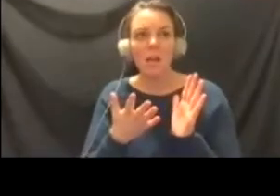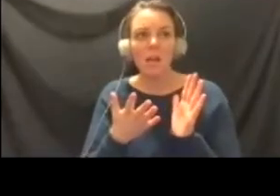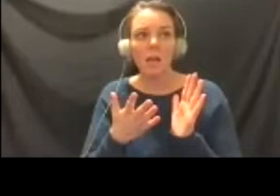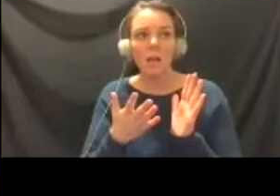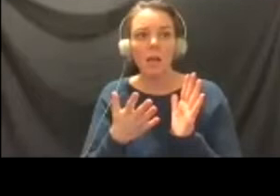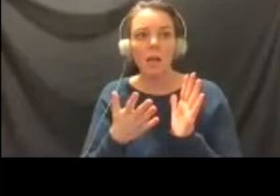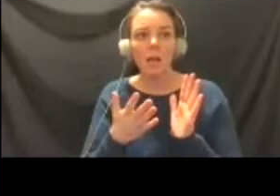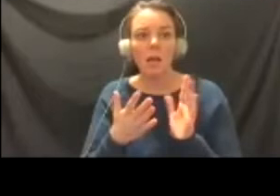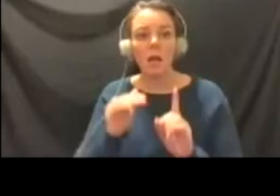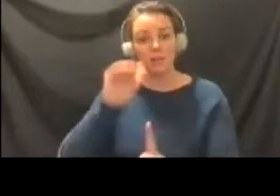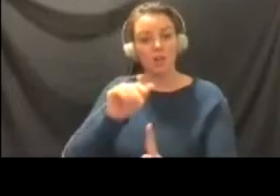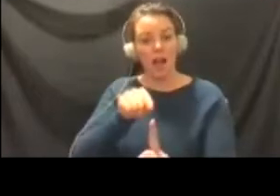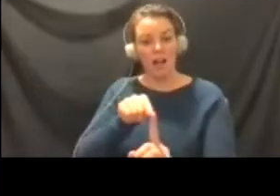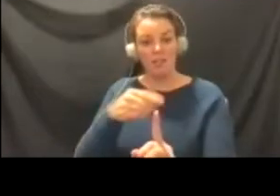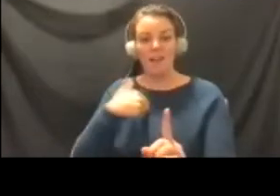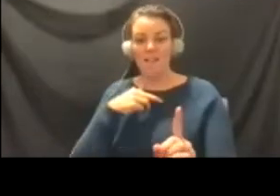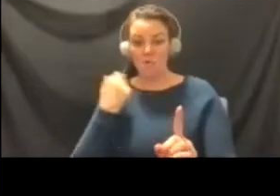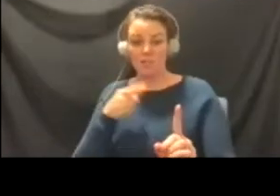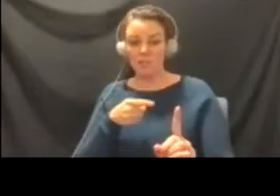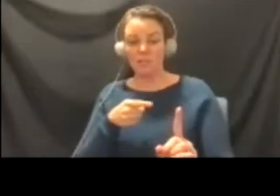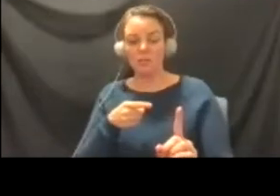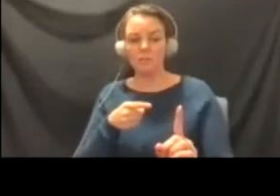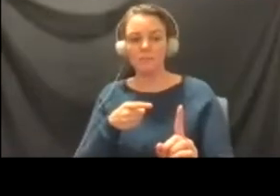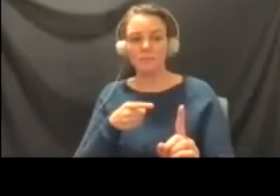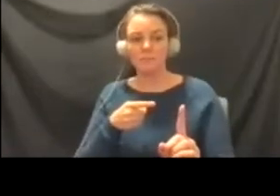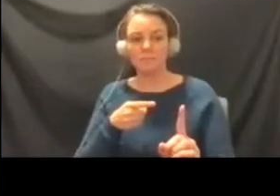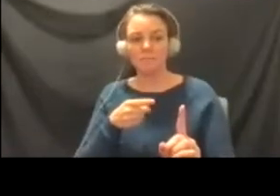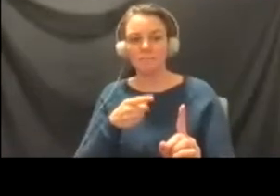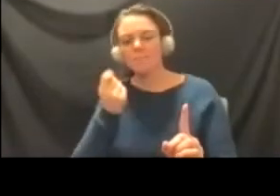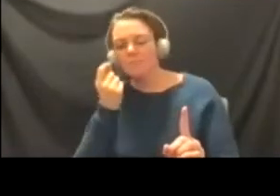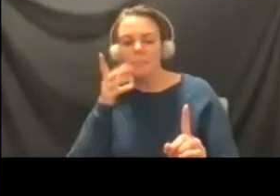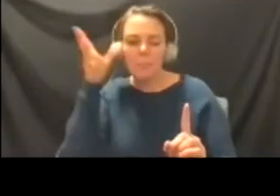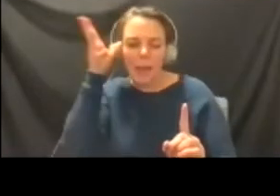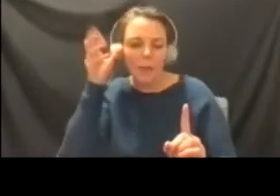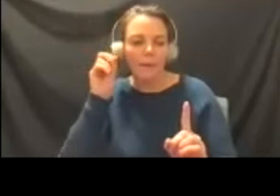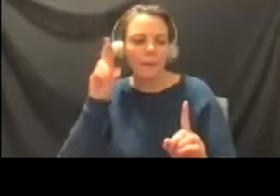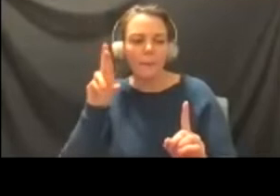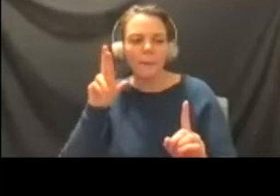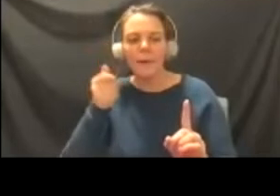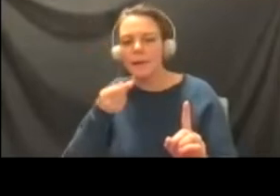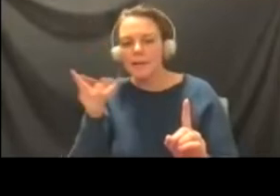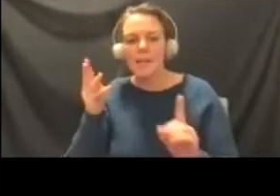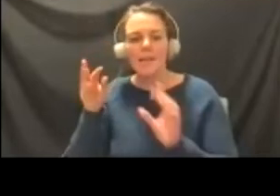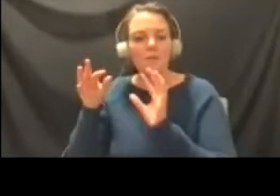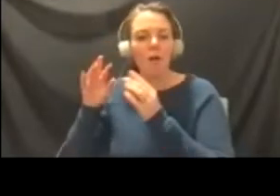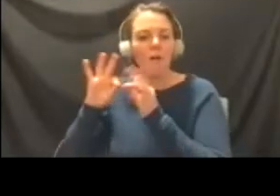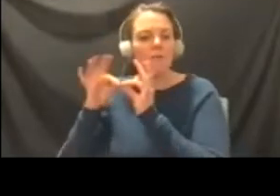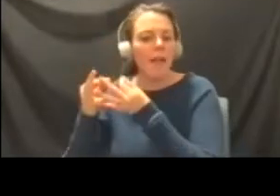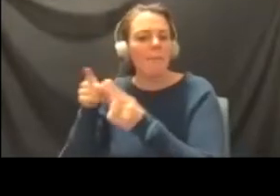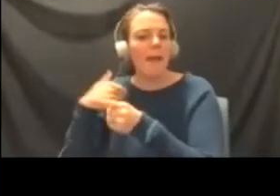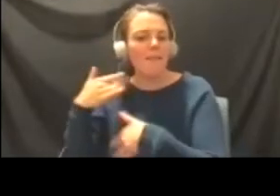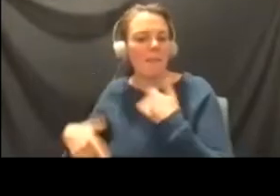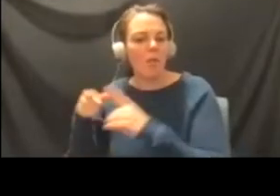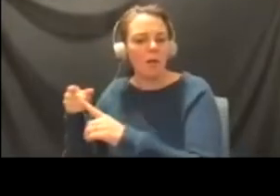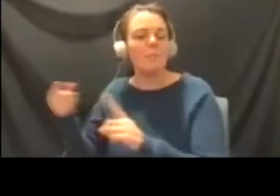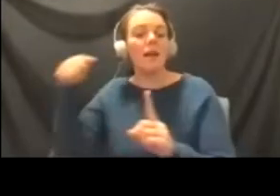child who's at risk of having a parent or several first-degree, second-degree relatives with bipolar,